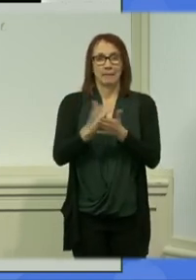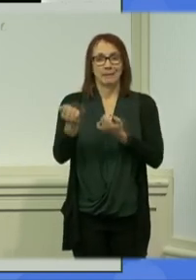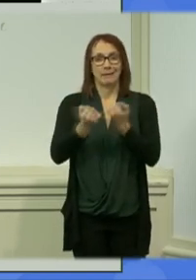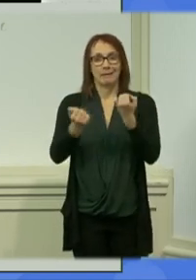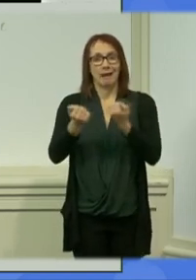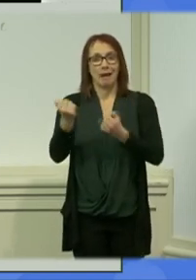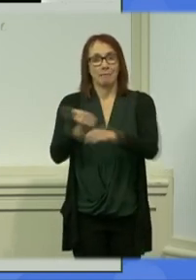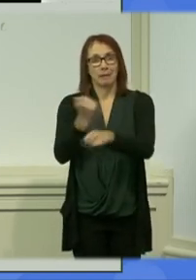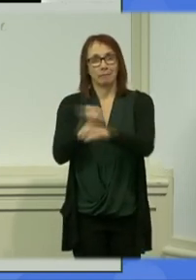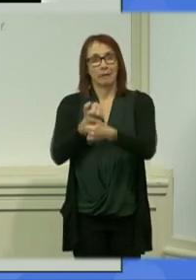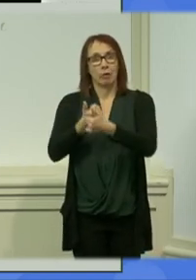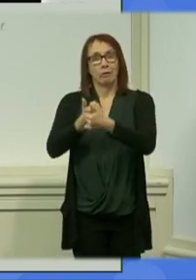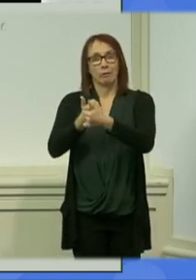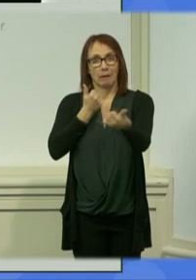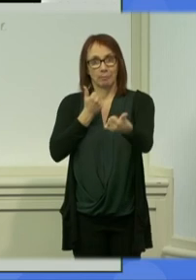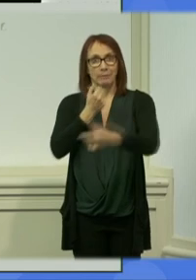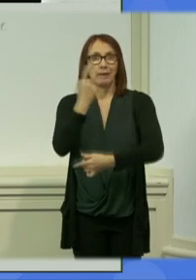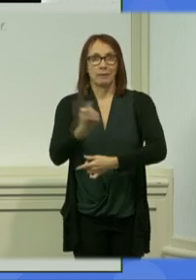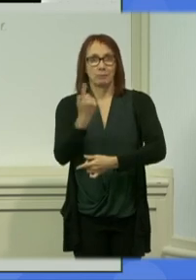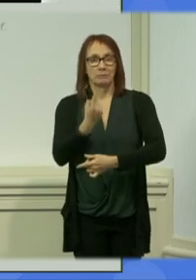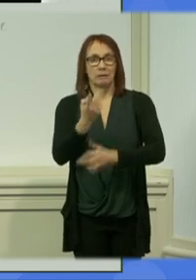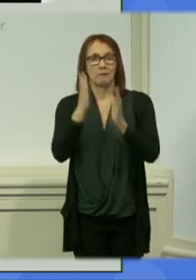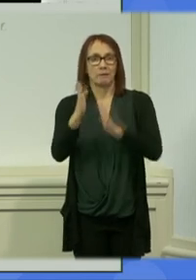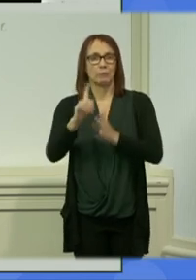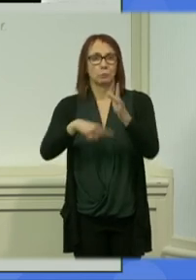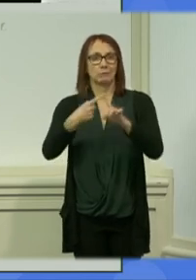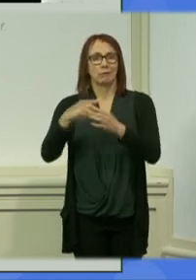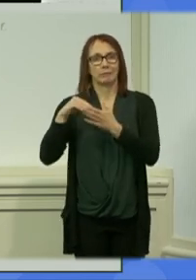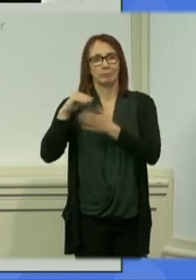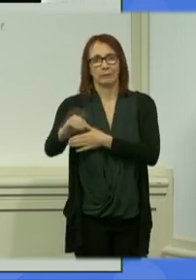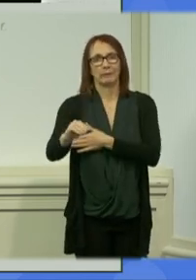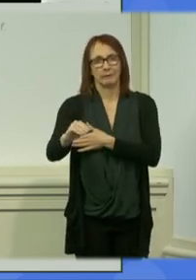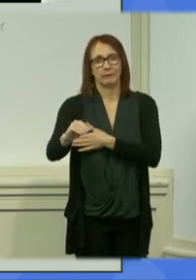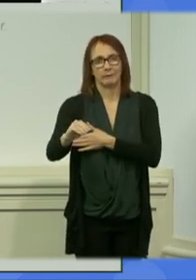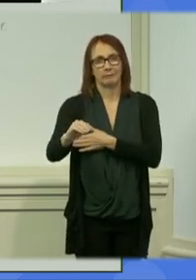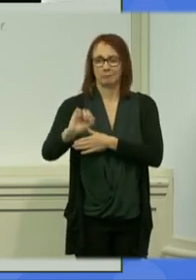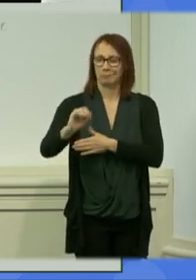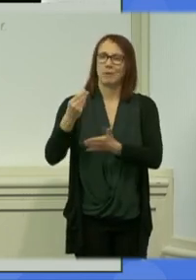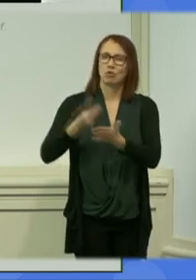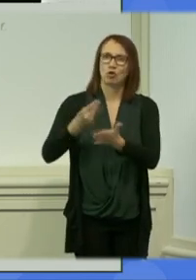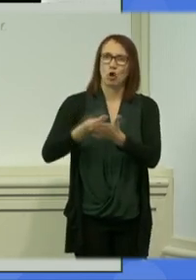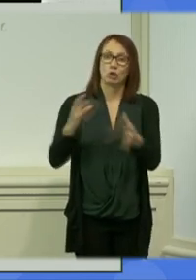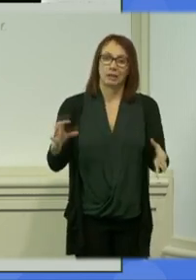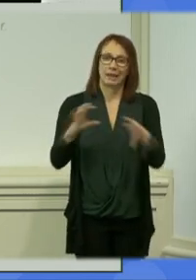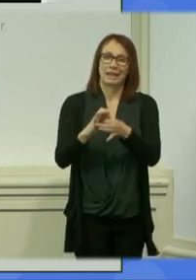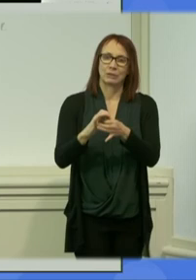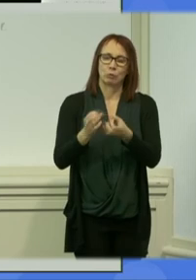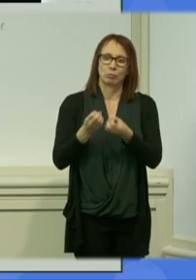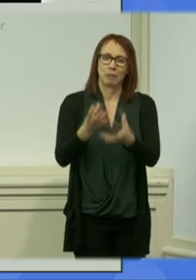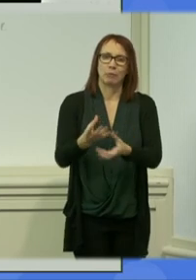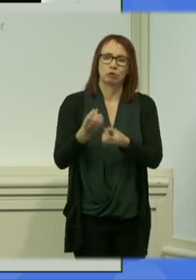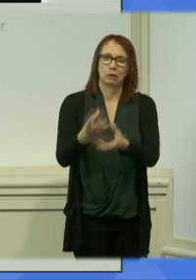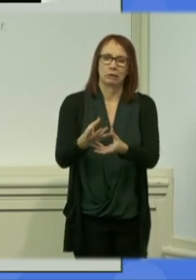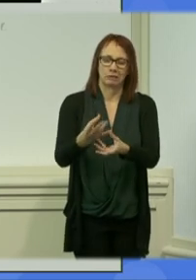pollution for the car manufacturer, so that they would have a cost associated with that pollution, and it would also incentivize them